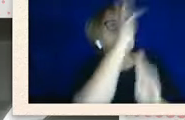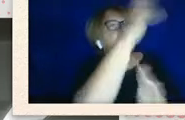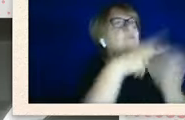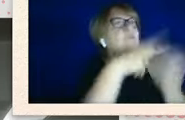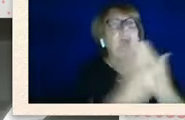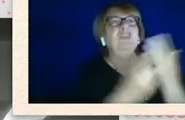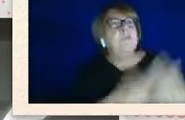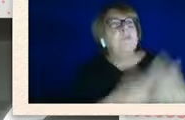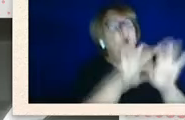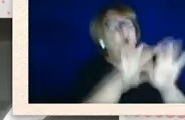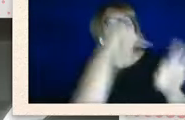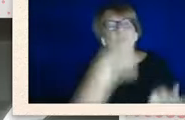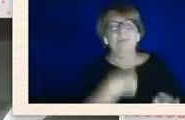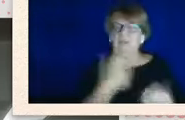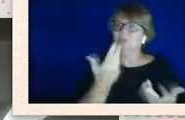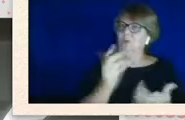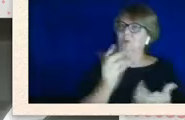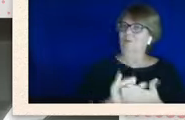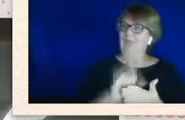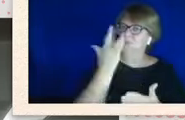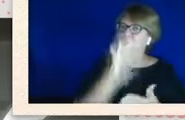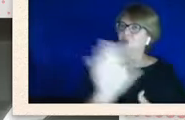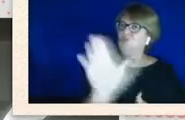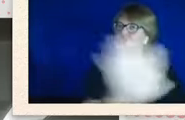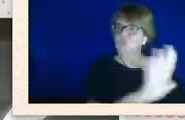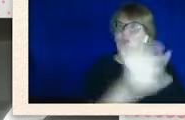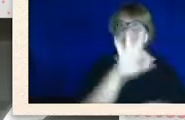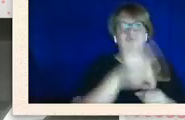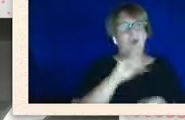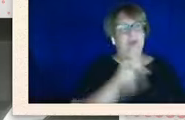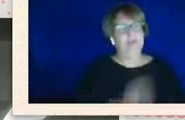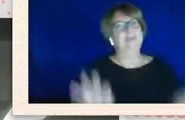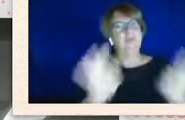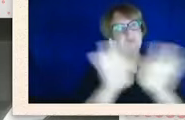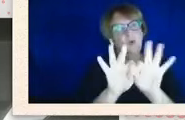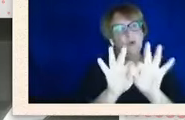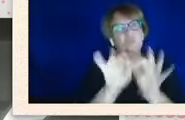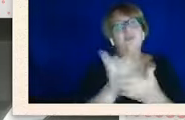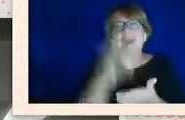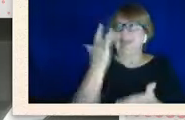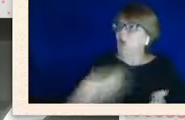your vote is important, and that is why you should vote.